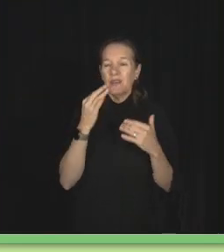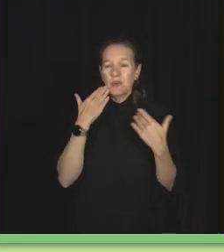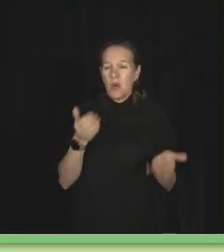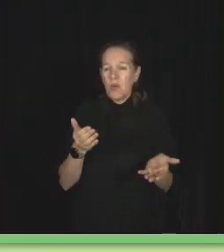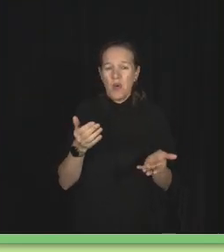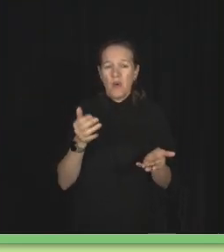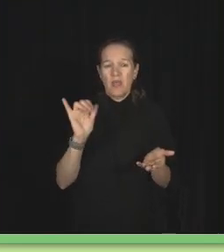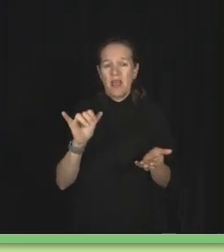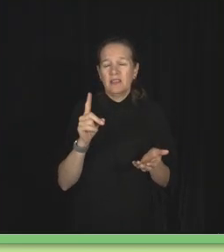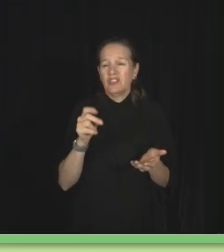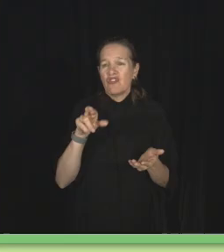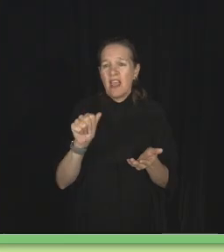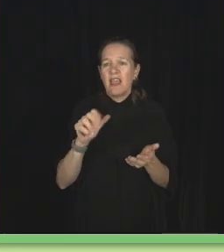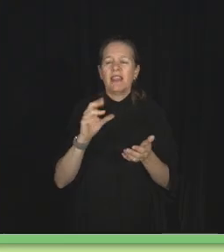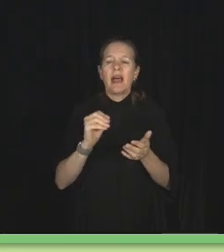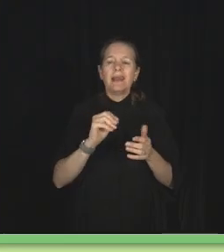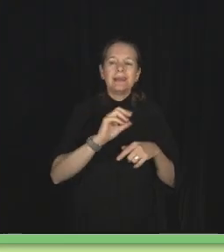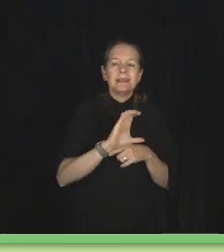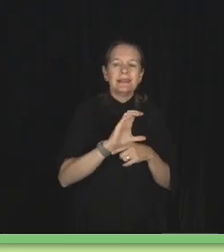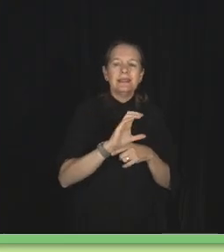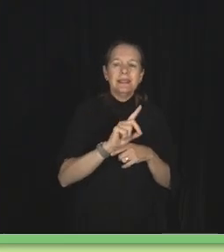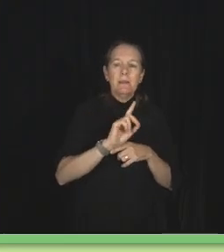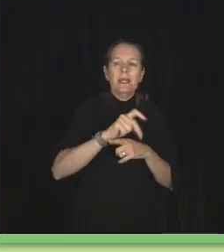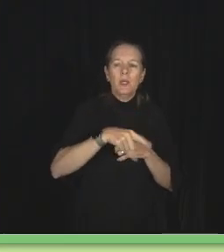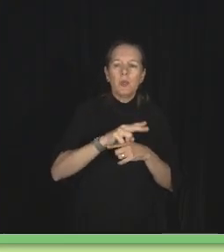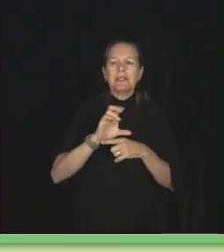enables GPU, TPU, and kind of resource hardware